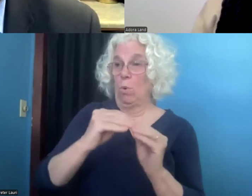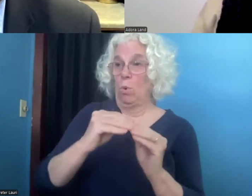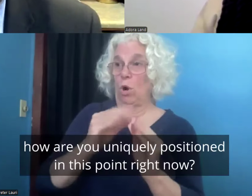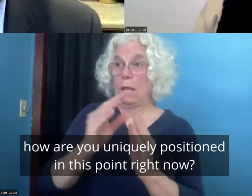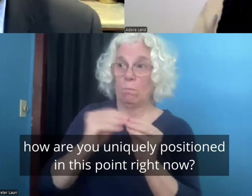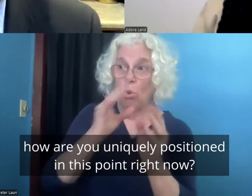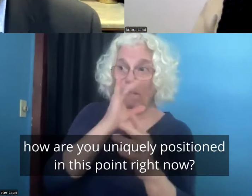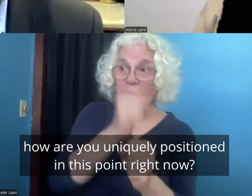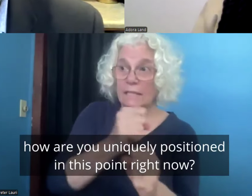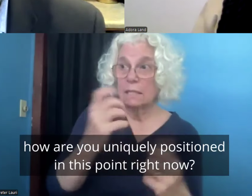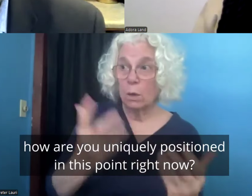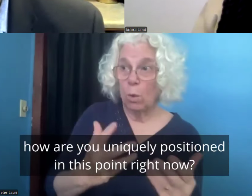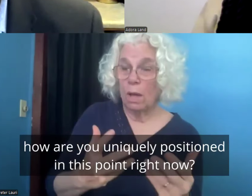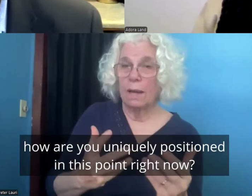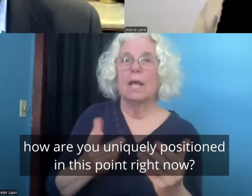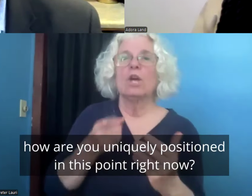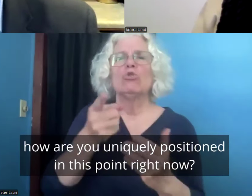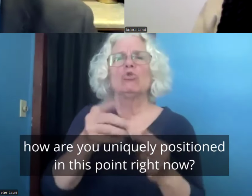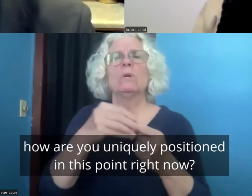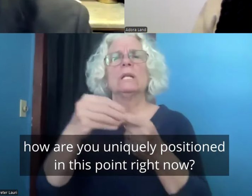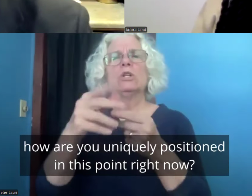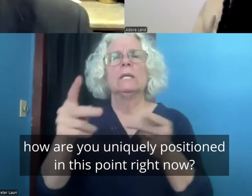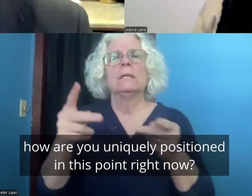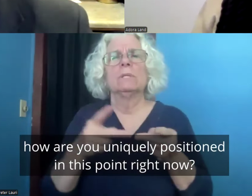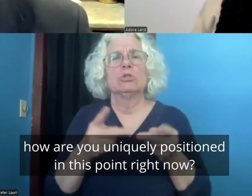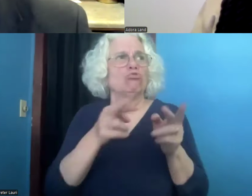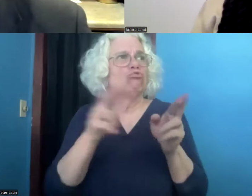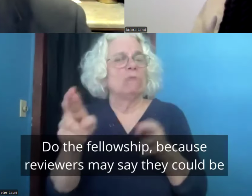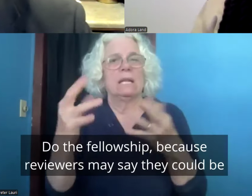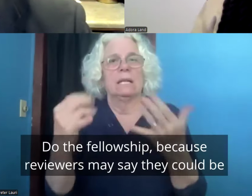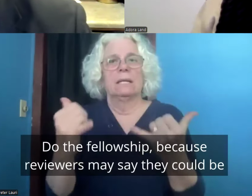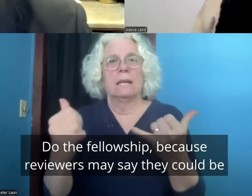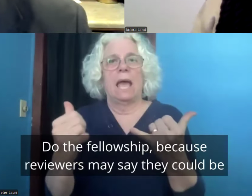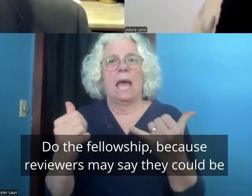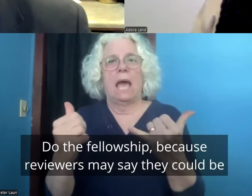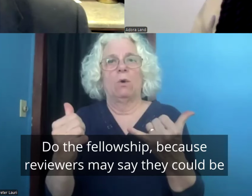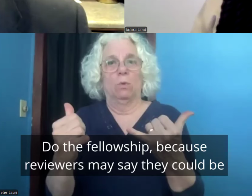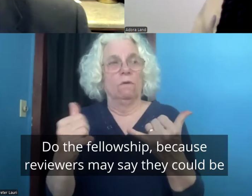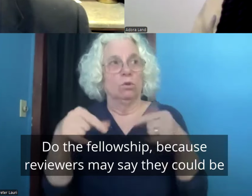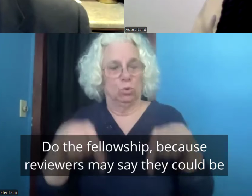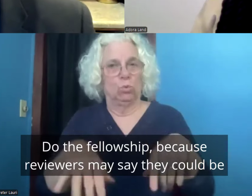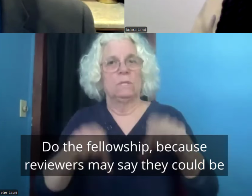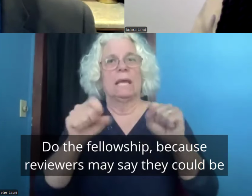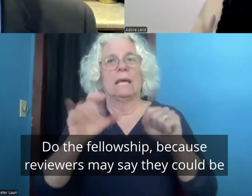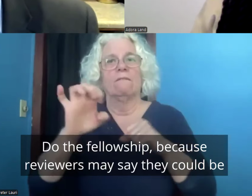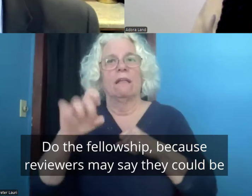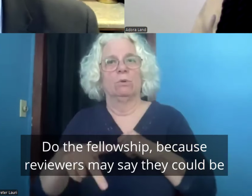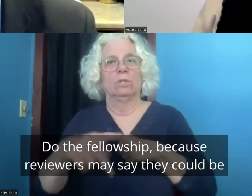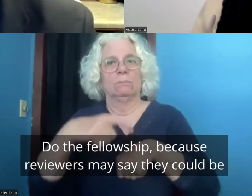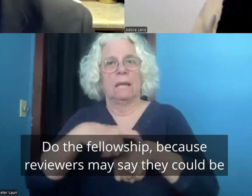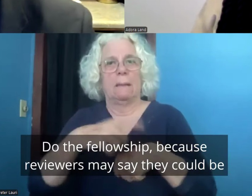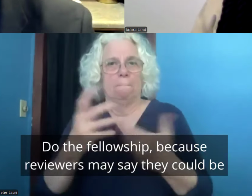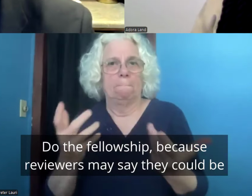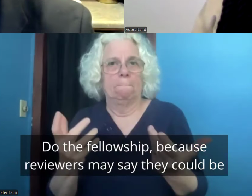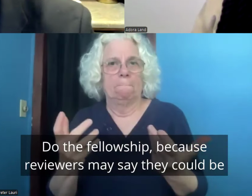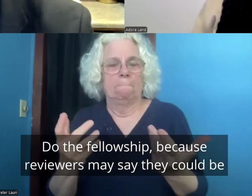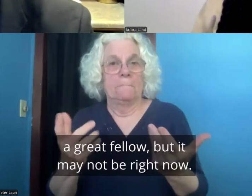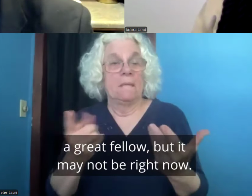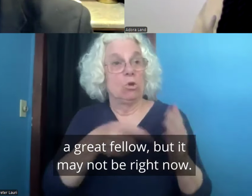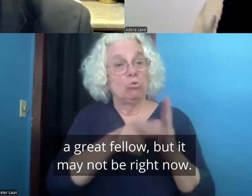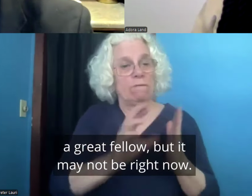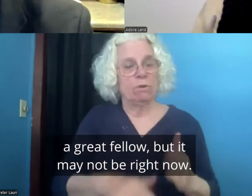how are you uniquely positioned in this point right now? Do the fellowship. because reviewers may say they could be